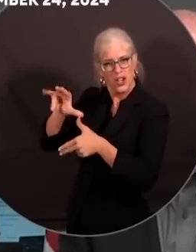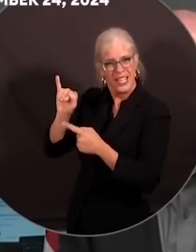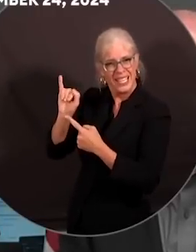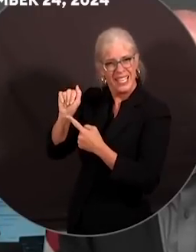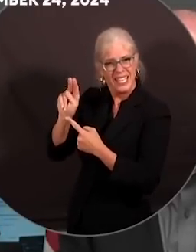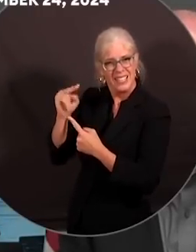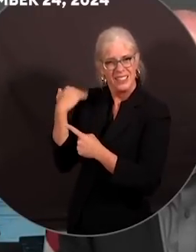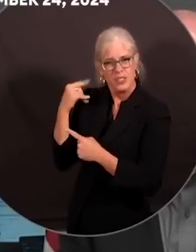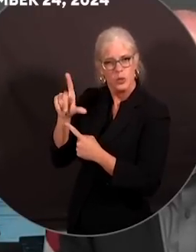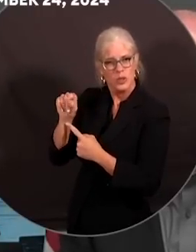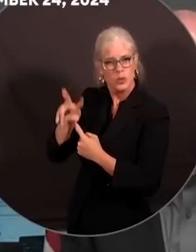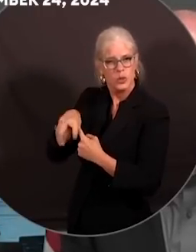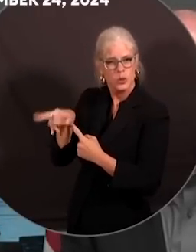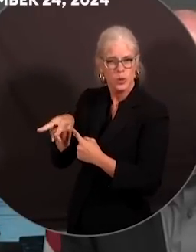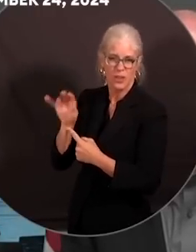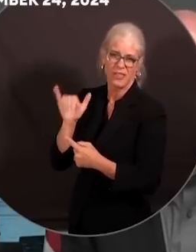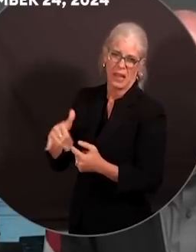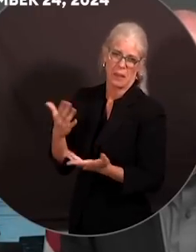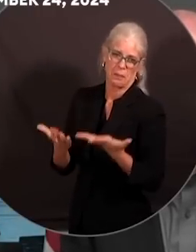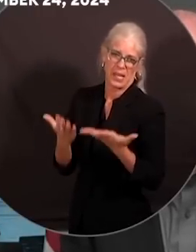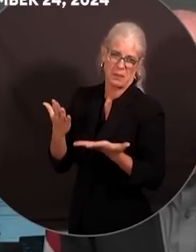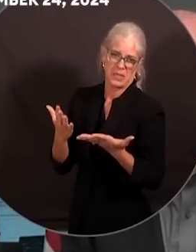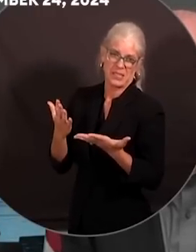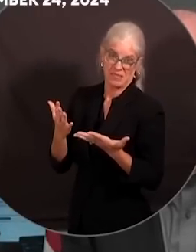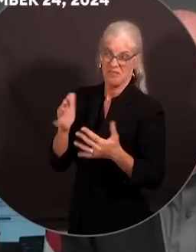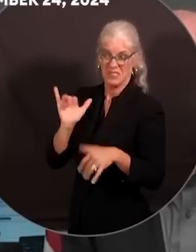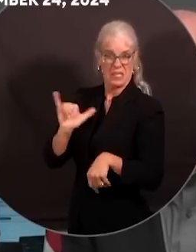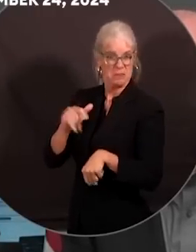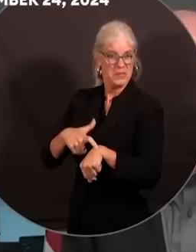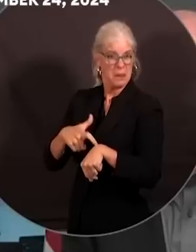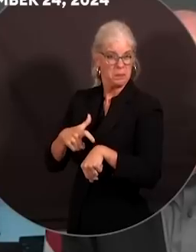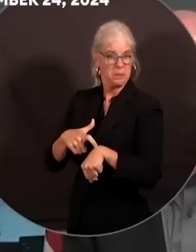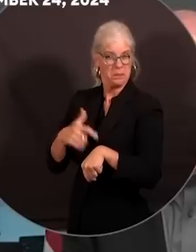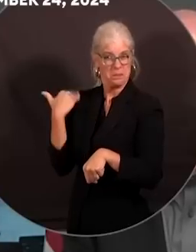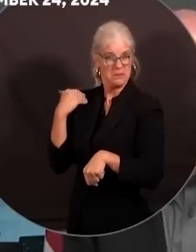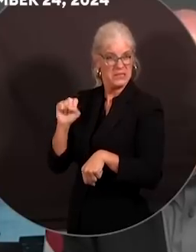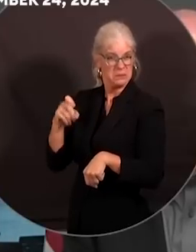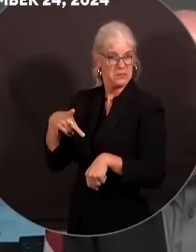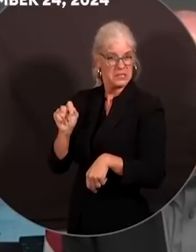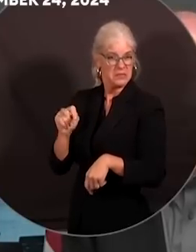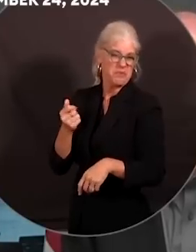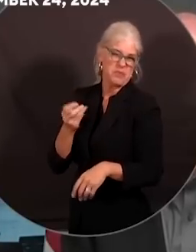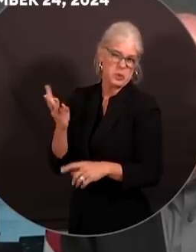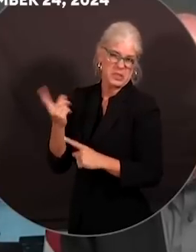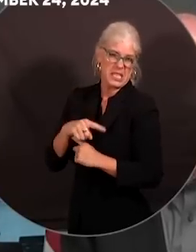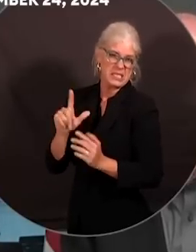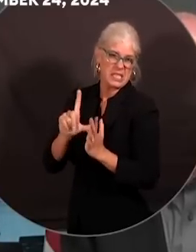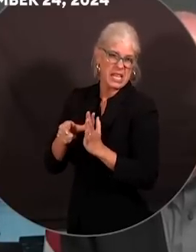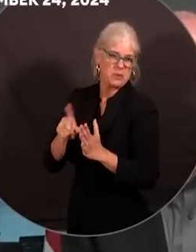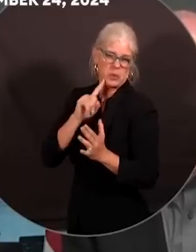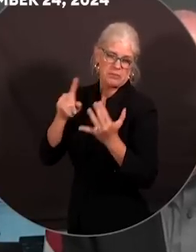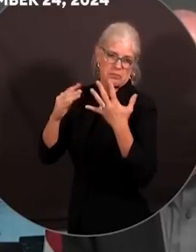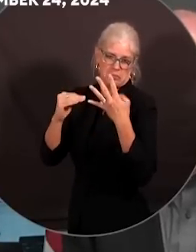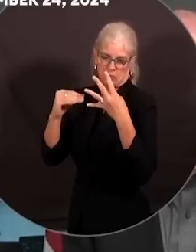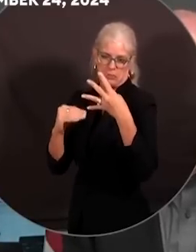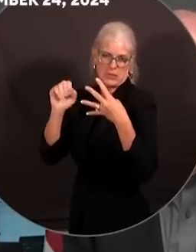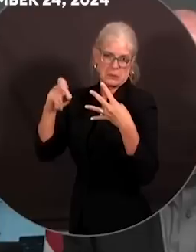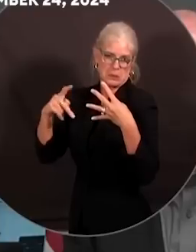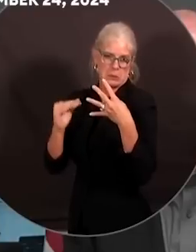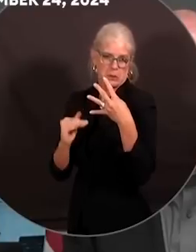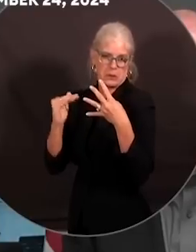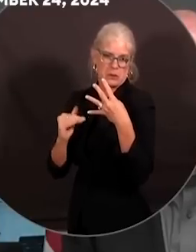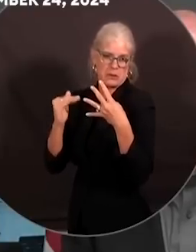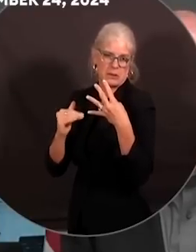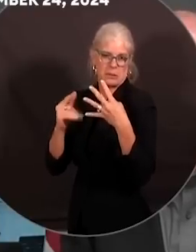2022, so that was probably about this time in September, maybe a few days later, at the end of September, beginning of October. Really,